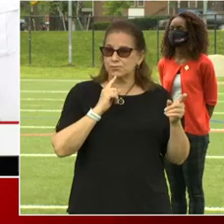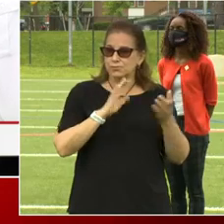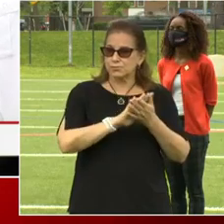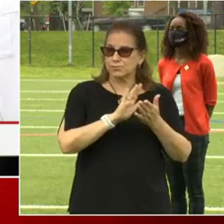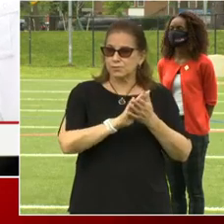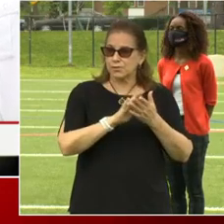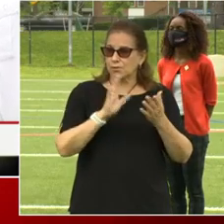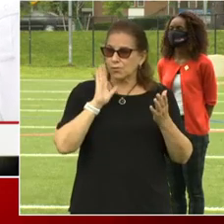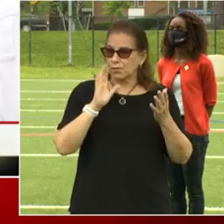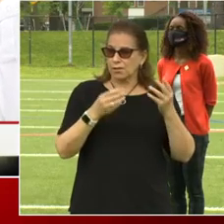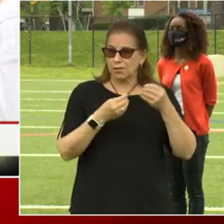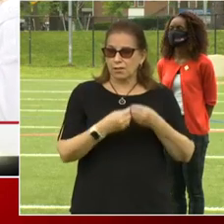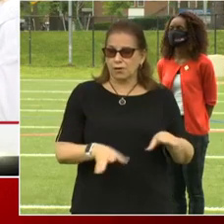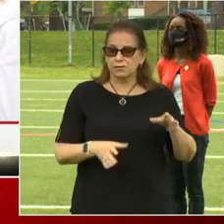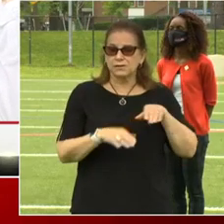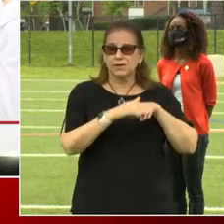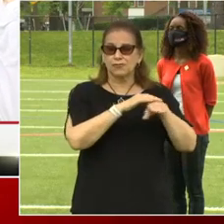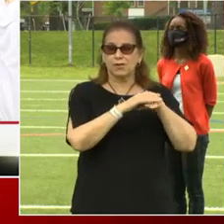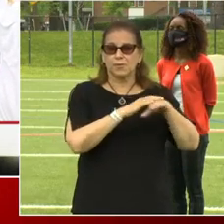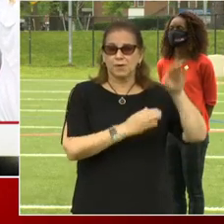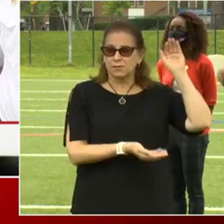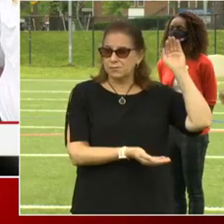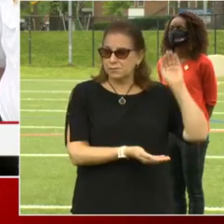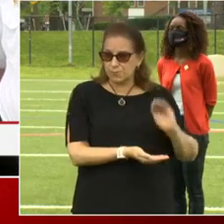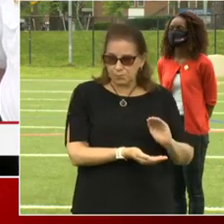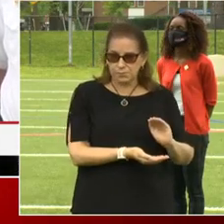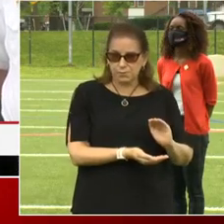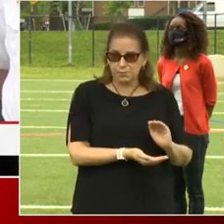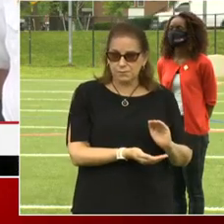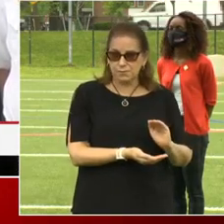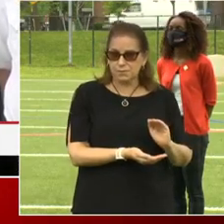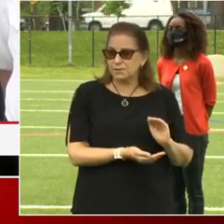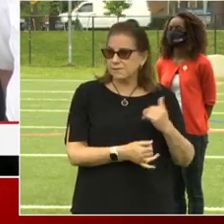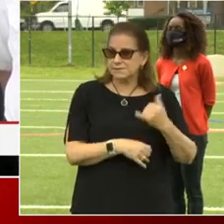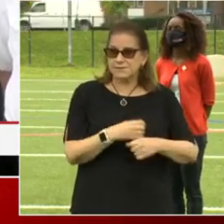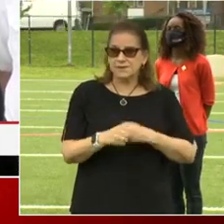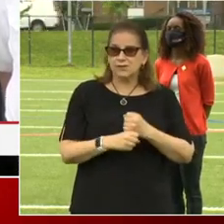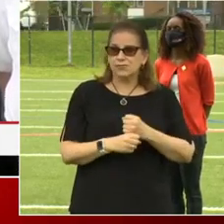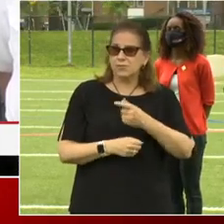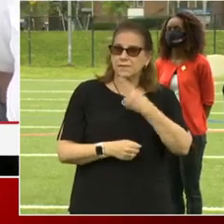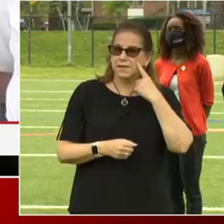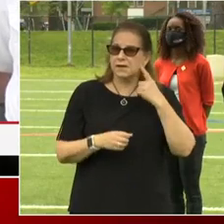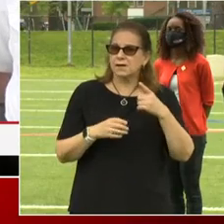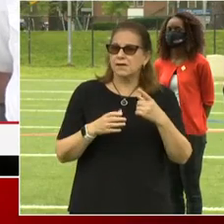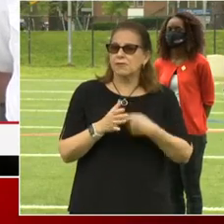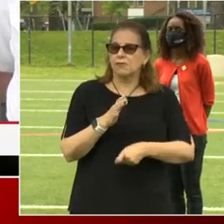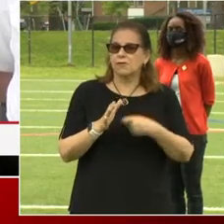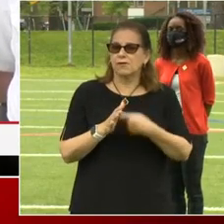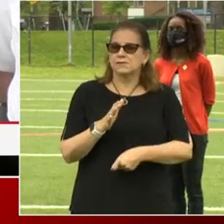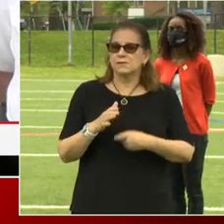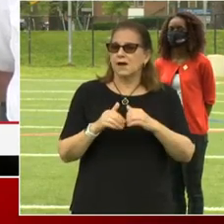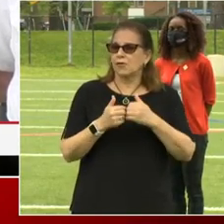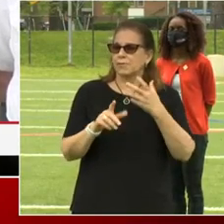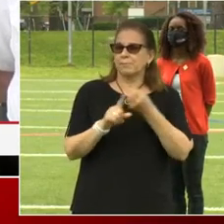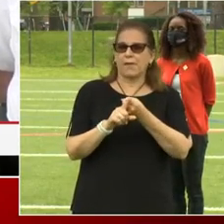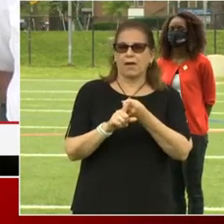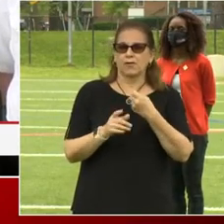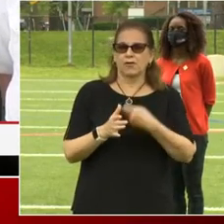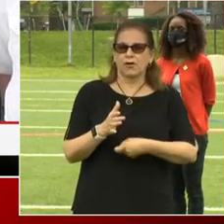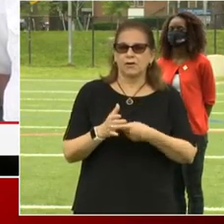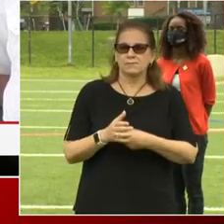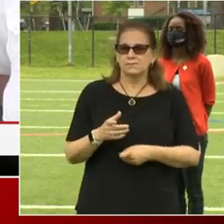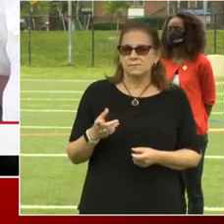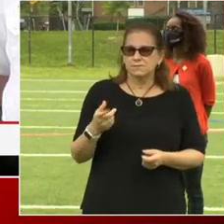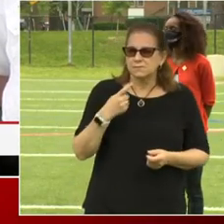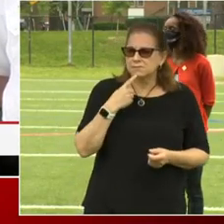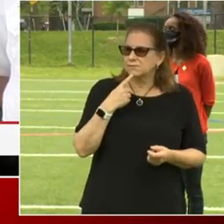enrollment. And I wanted to ask if you think this bill is appropriate for this year and how much you think it would cost. Well, it depends on what you mean by